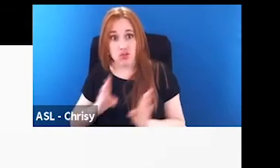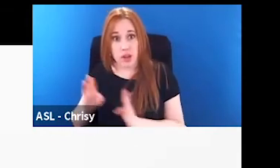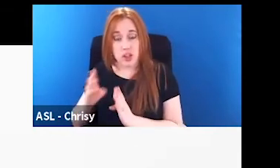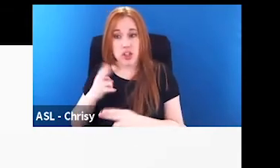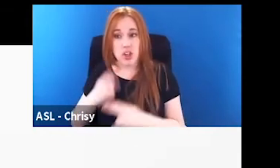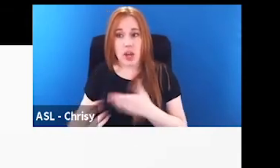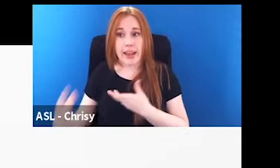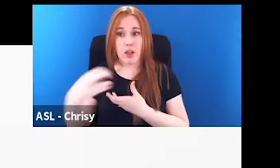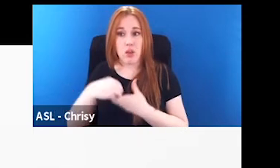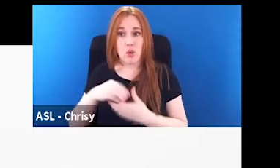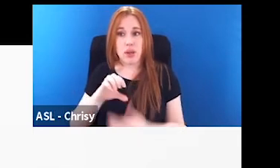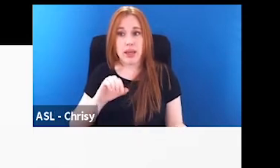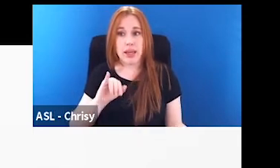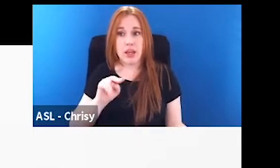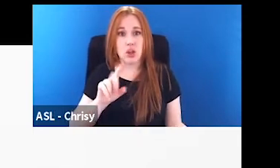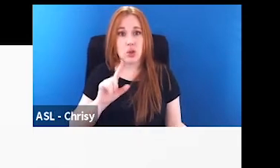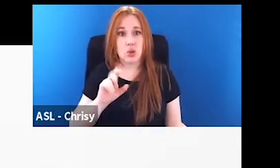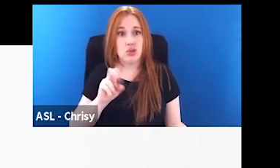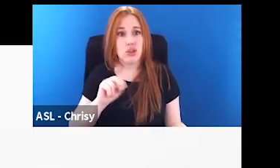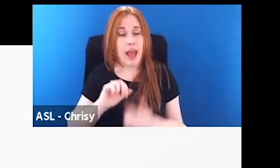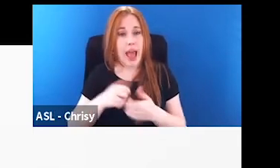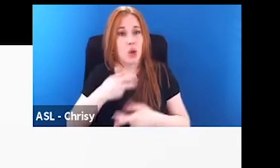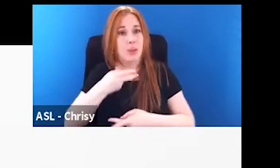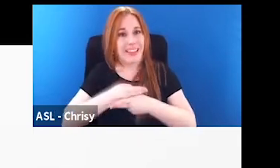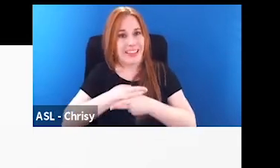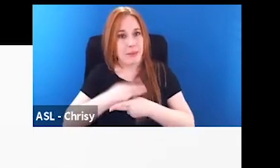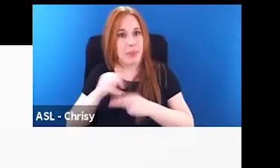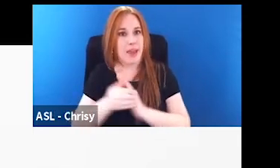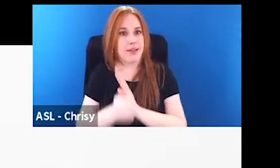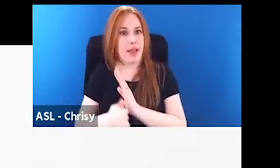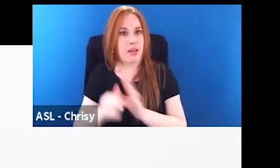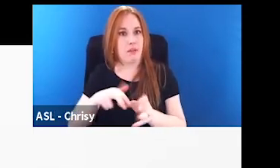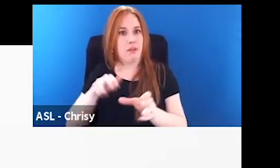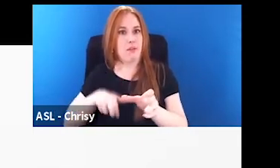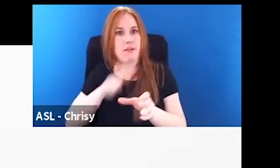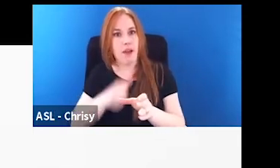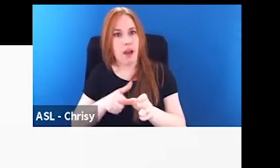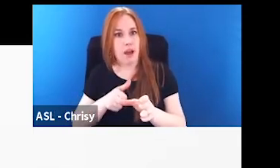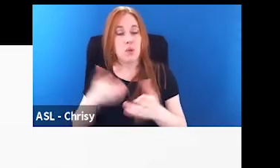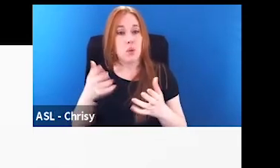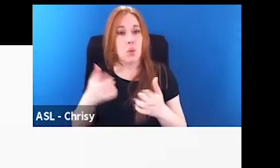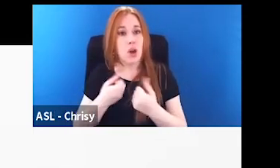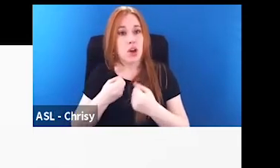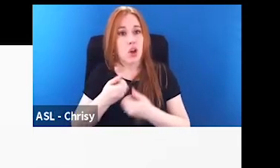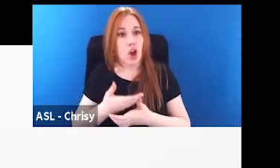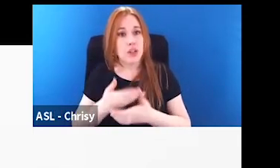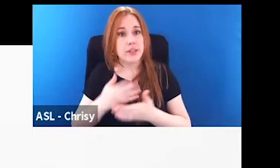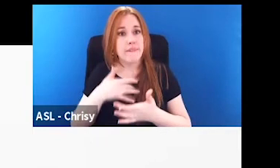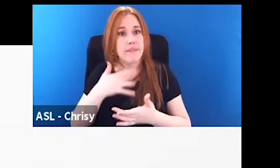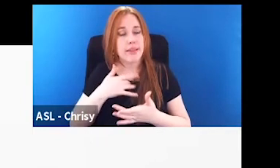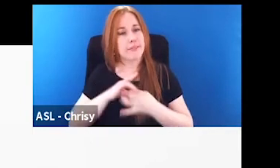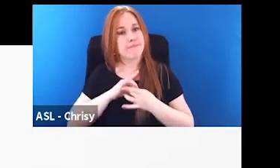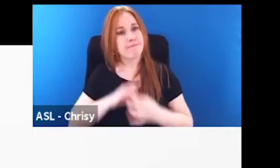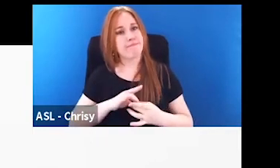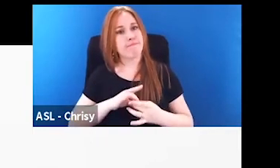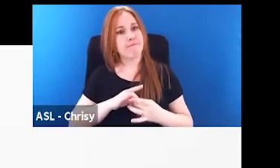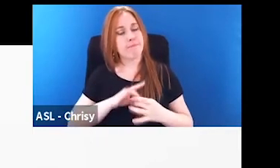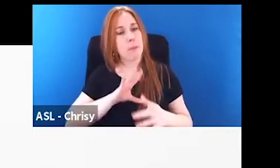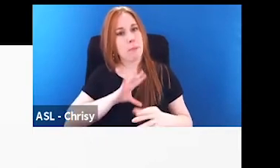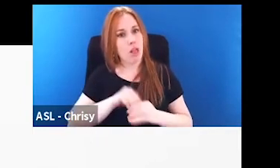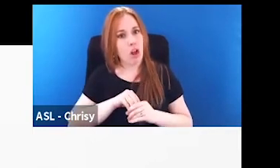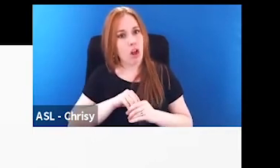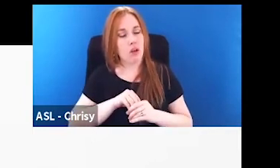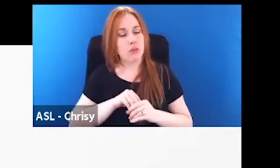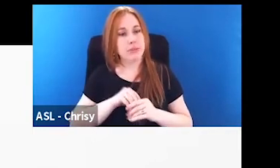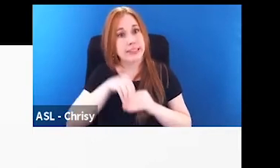inclusion, and that's how do we retain the talent, right? And so we need to create a feeling of connectedness and belongingness, right? So we need to do that within